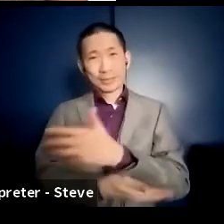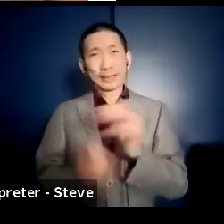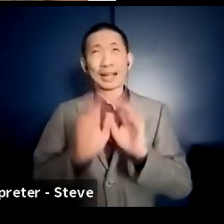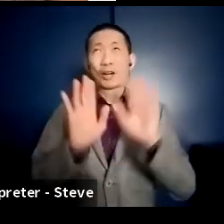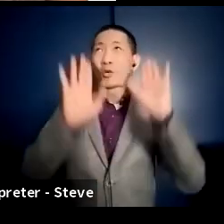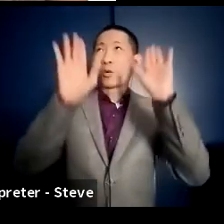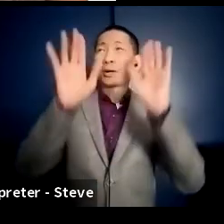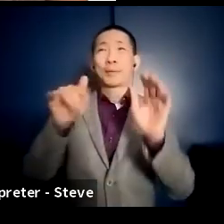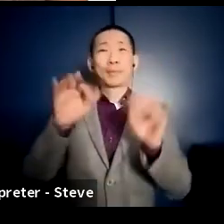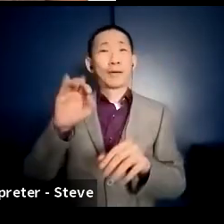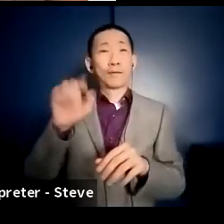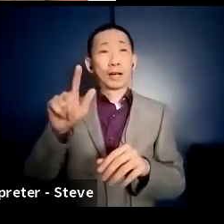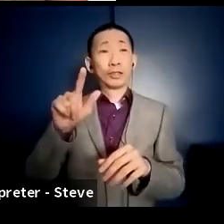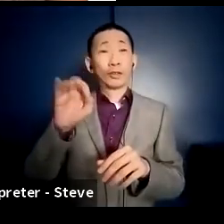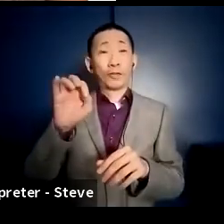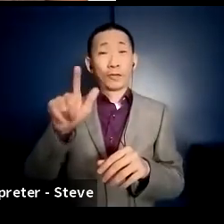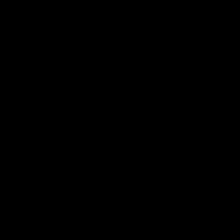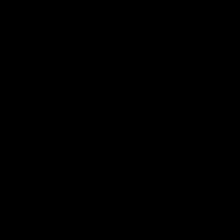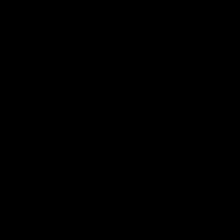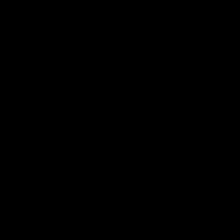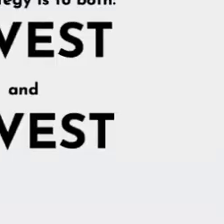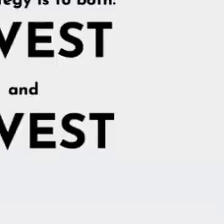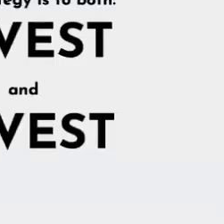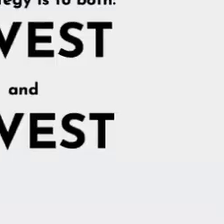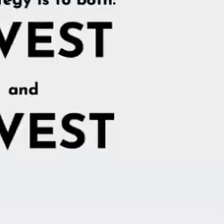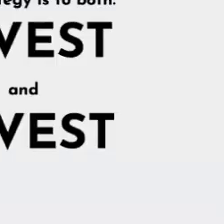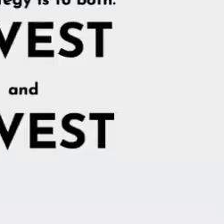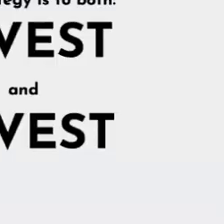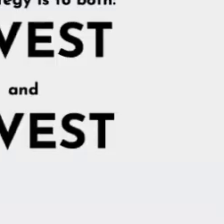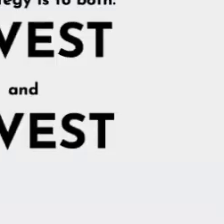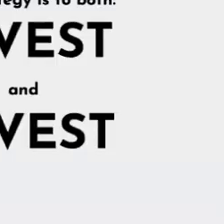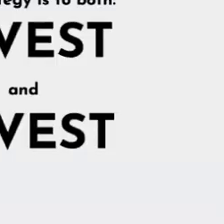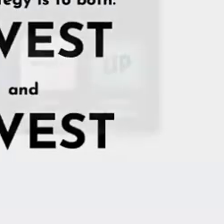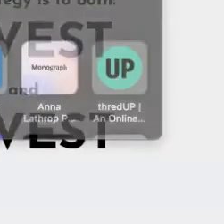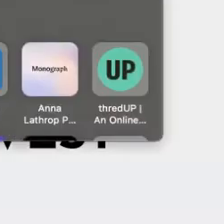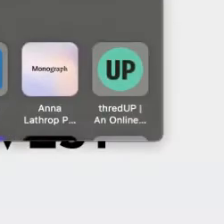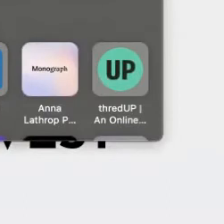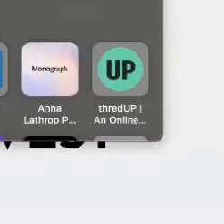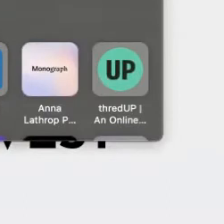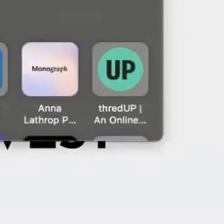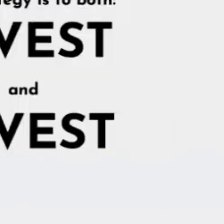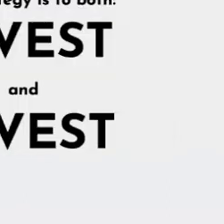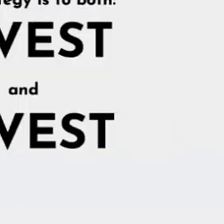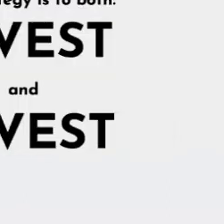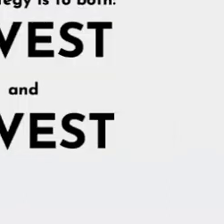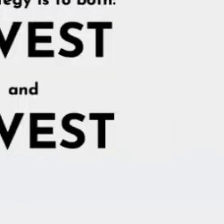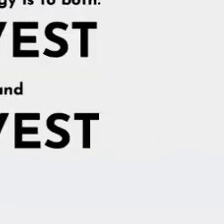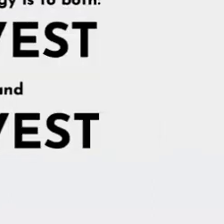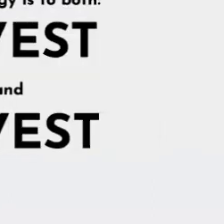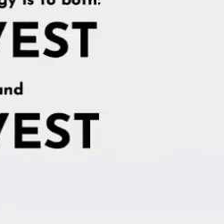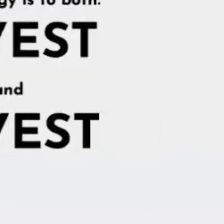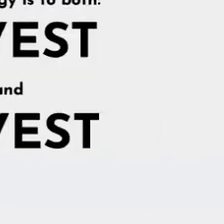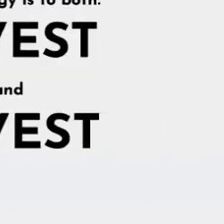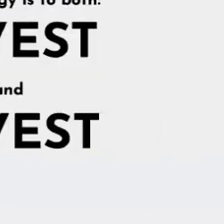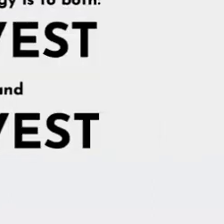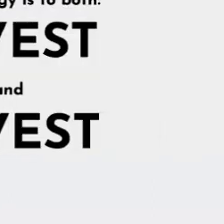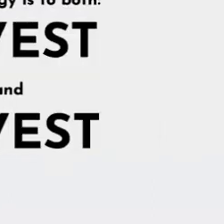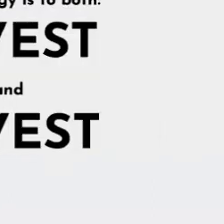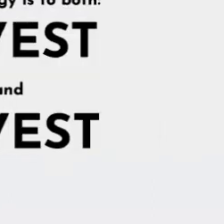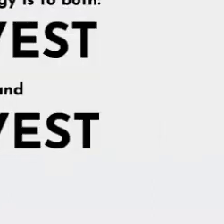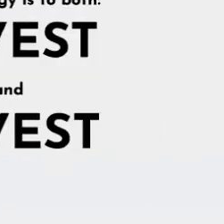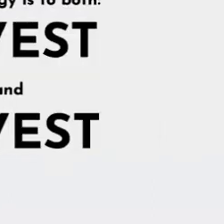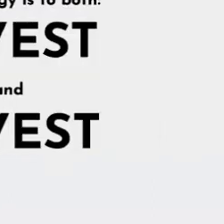holding up the fossil fuel industries, once we've broken all of that down, we need to invest in, you